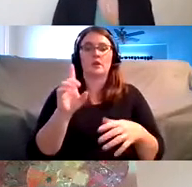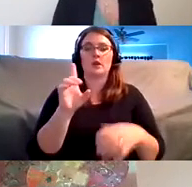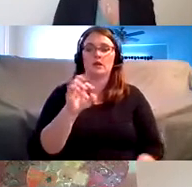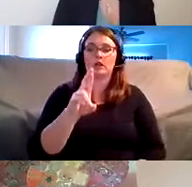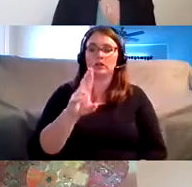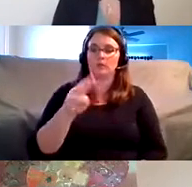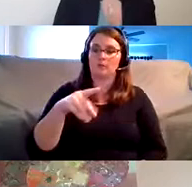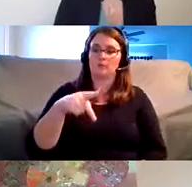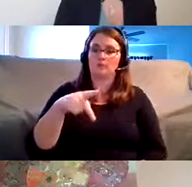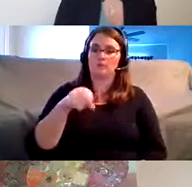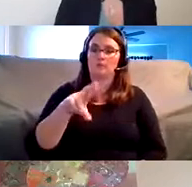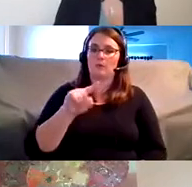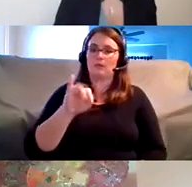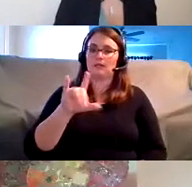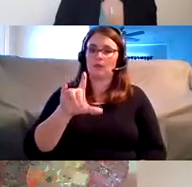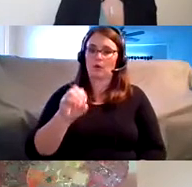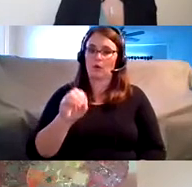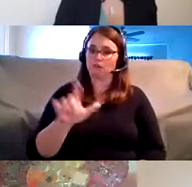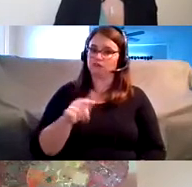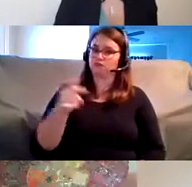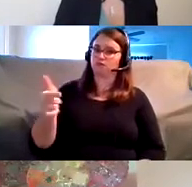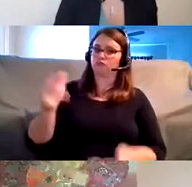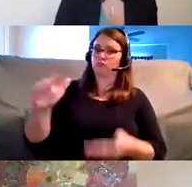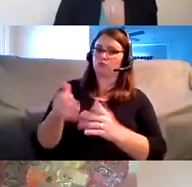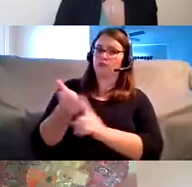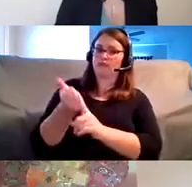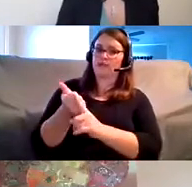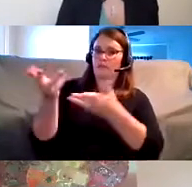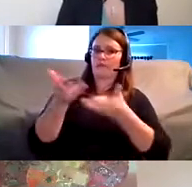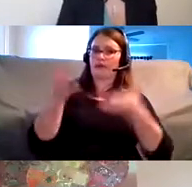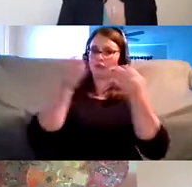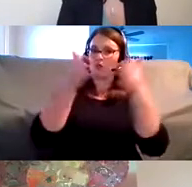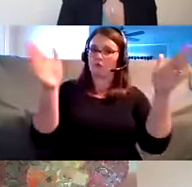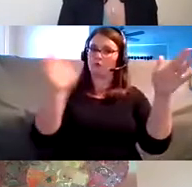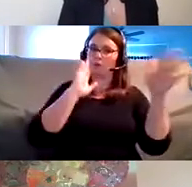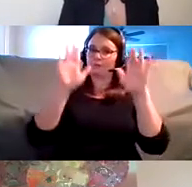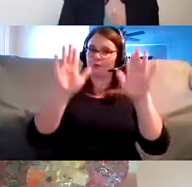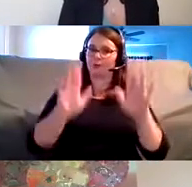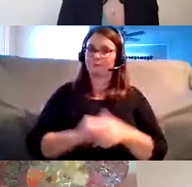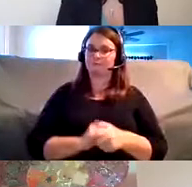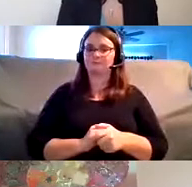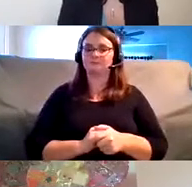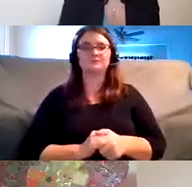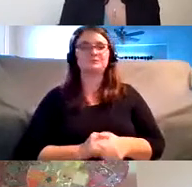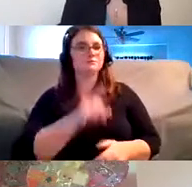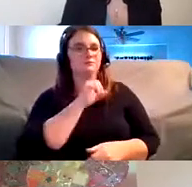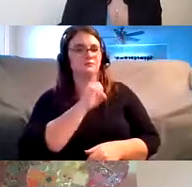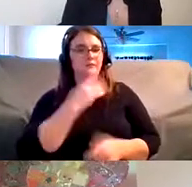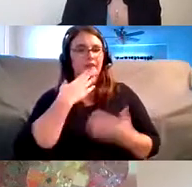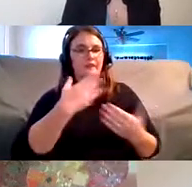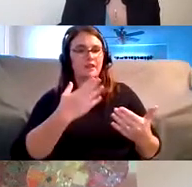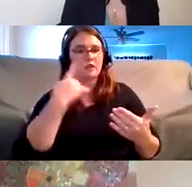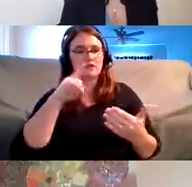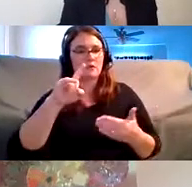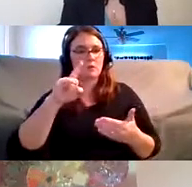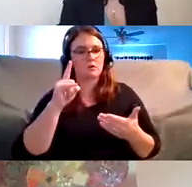yourself and just kind of give us a little overview, that would be great. Sure. Well, thank you all for having me this